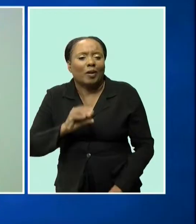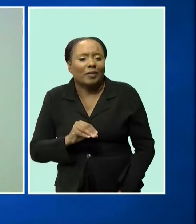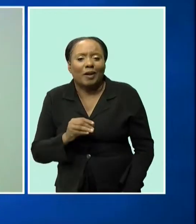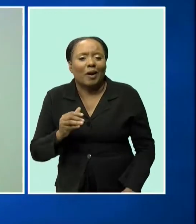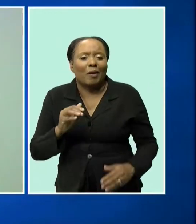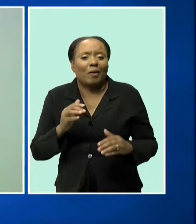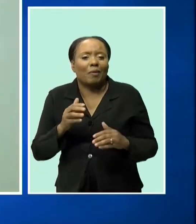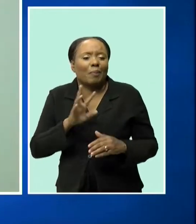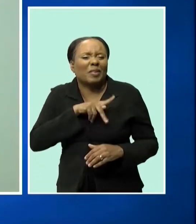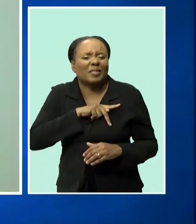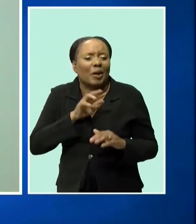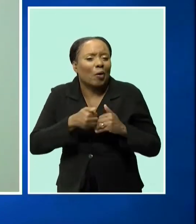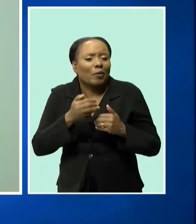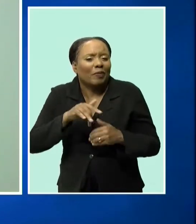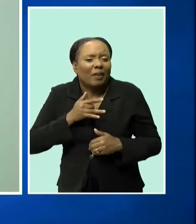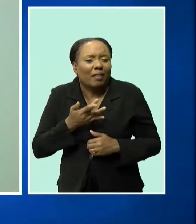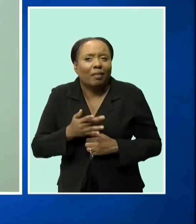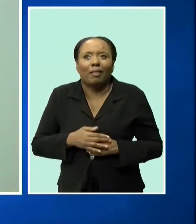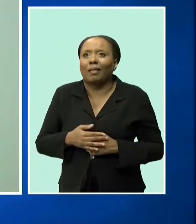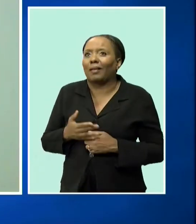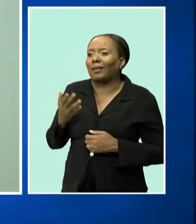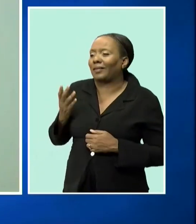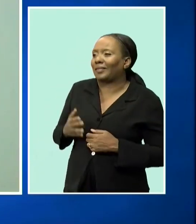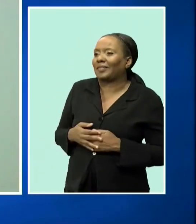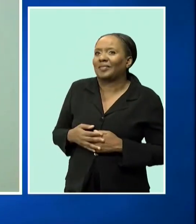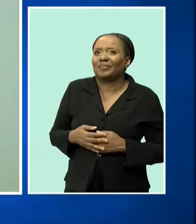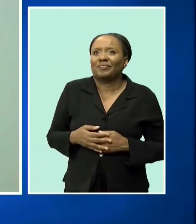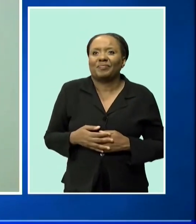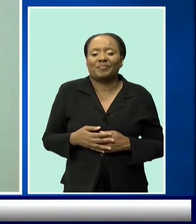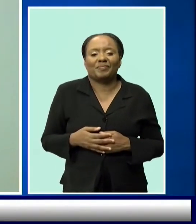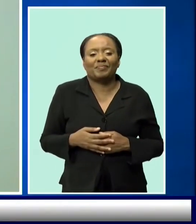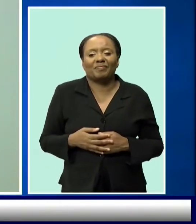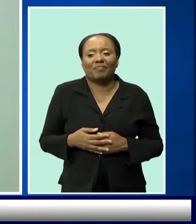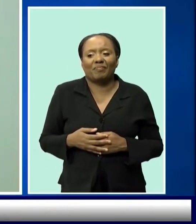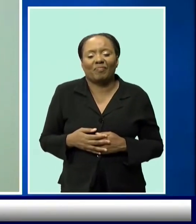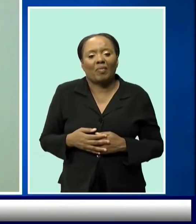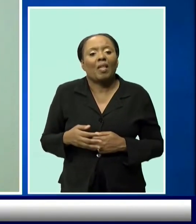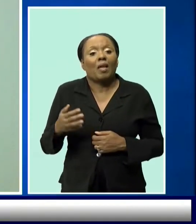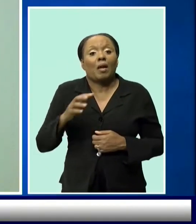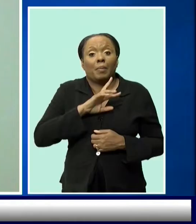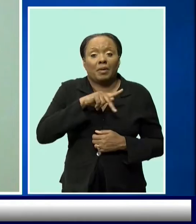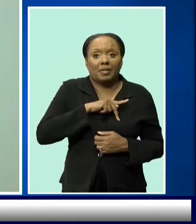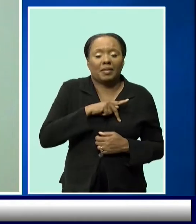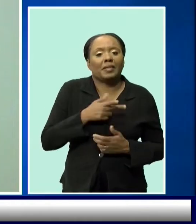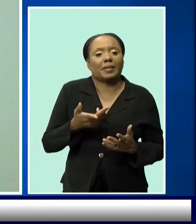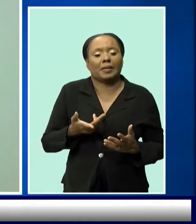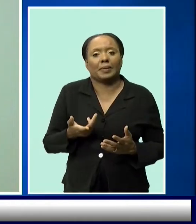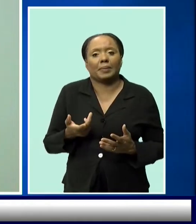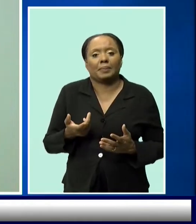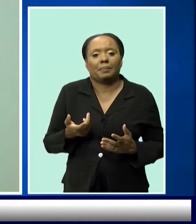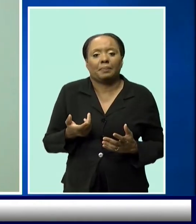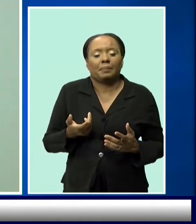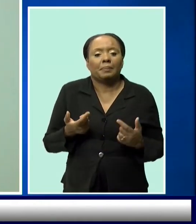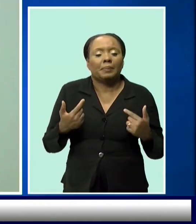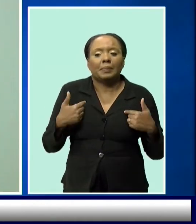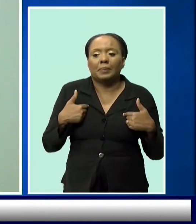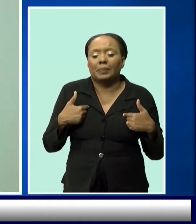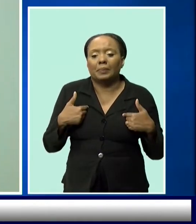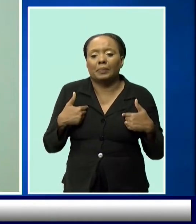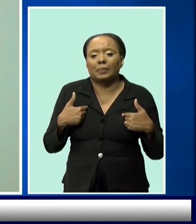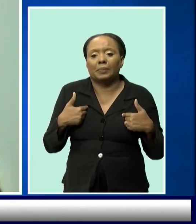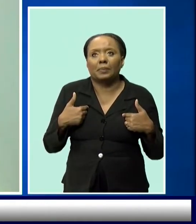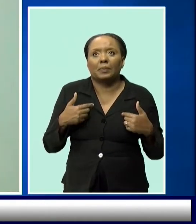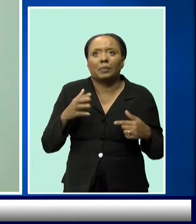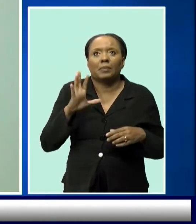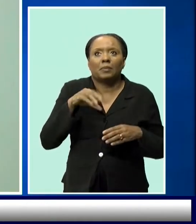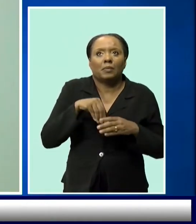Well, I think firstly, I have to say, to set the context of it, being in the cabinet of the Director General, not